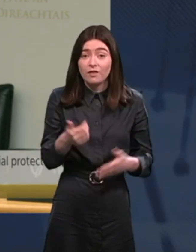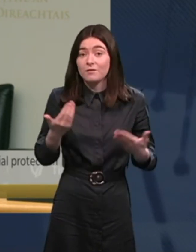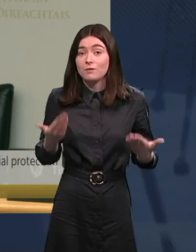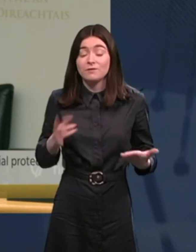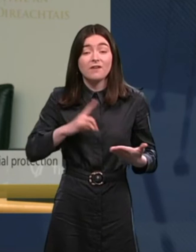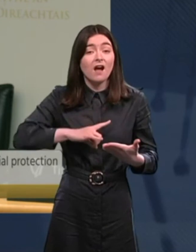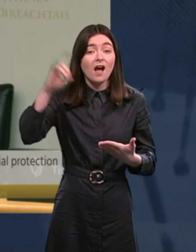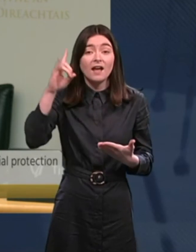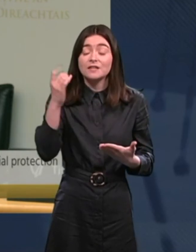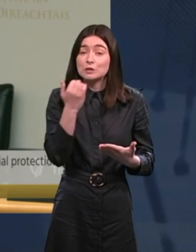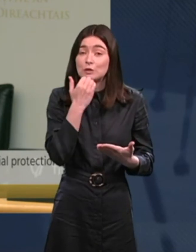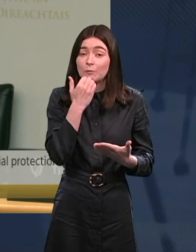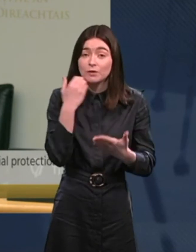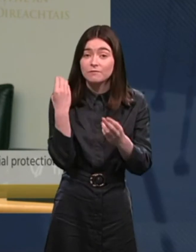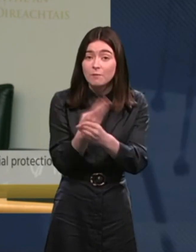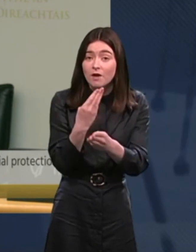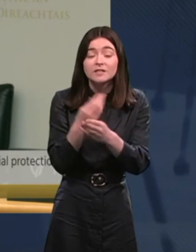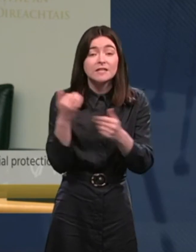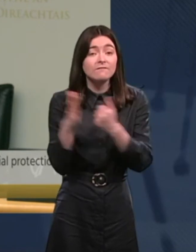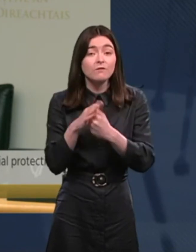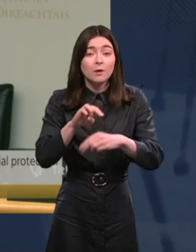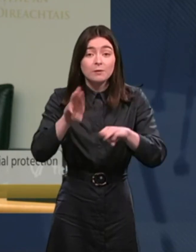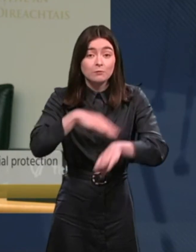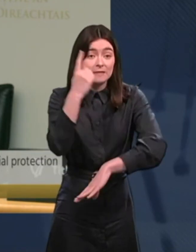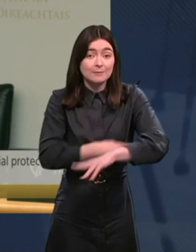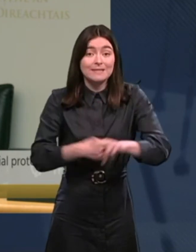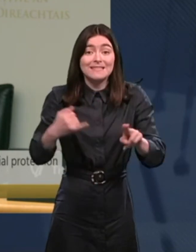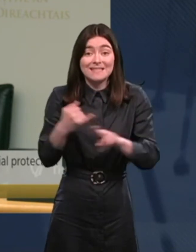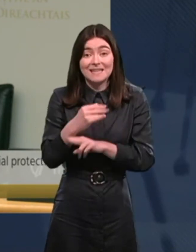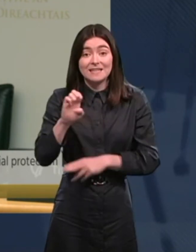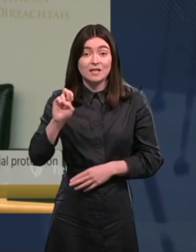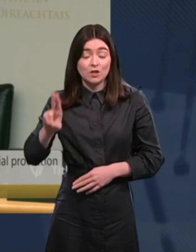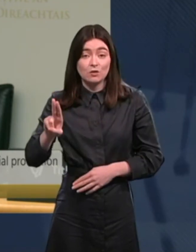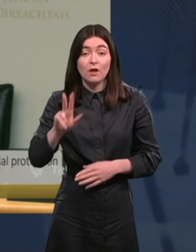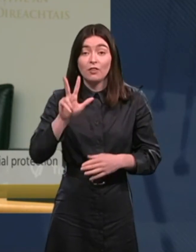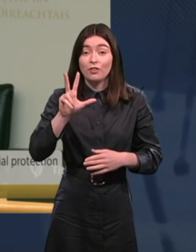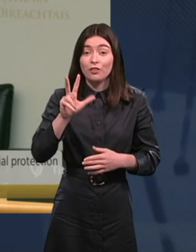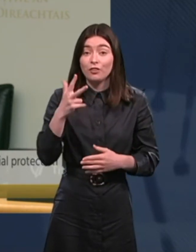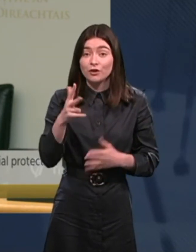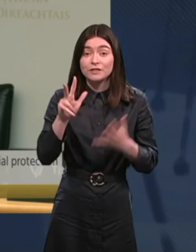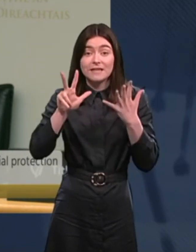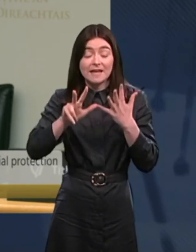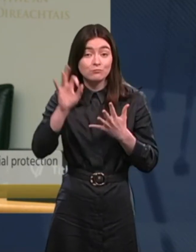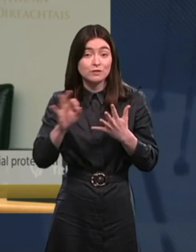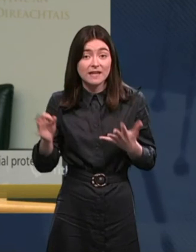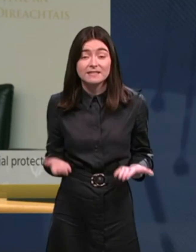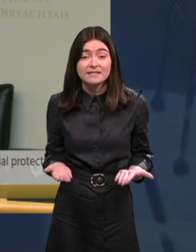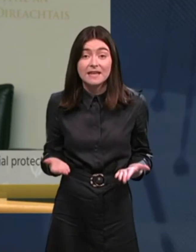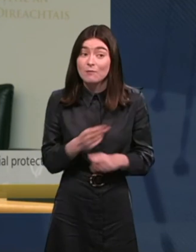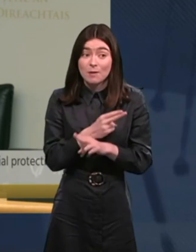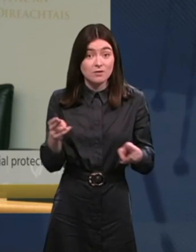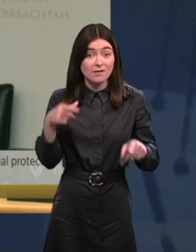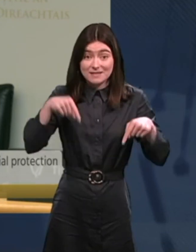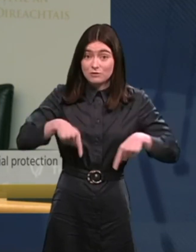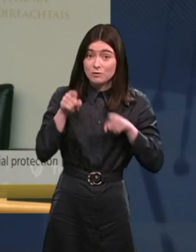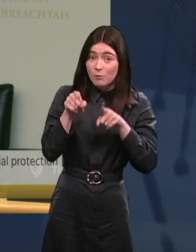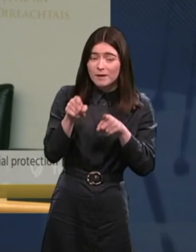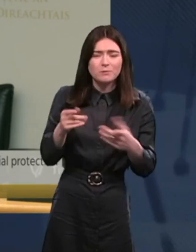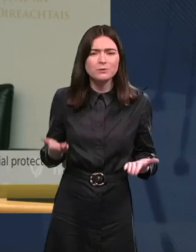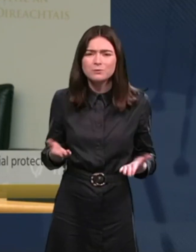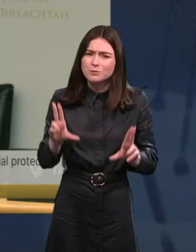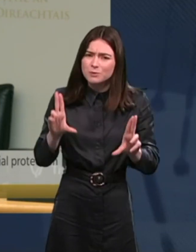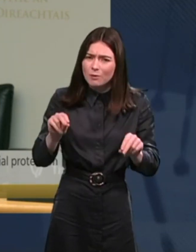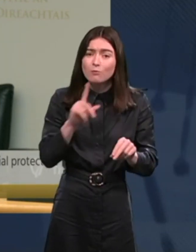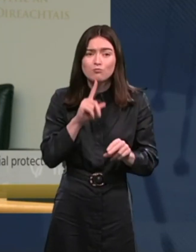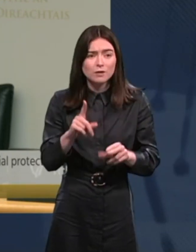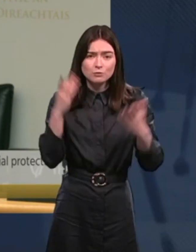rates of poverty in the EU for people with disabilities at 38.1%. And it's not that I want to come in here and point fingers at you and blame. I'm trying to highlight the